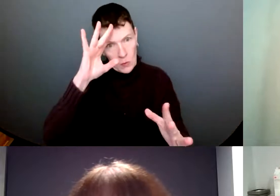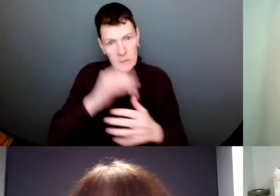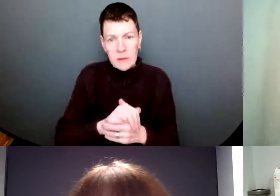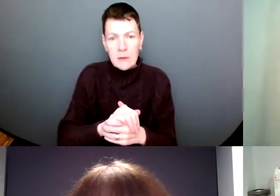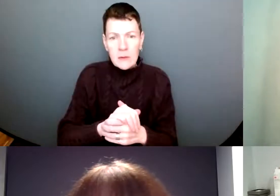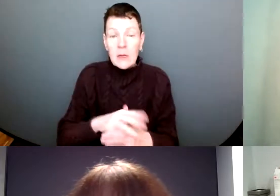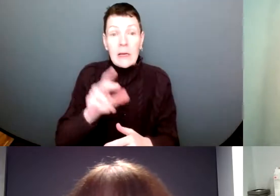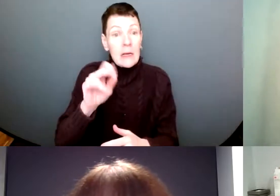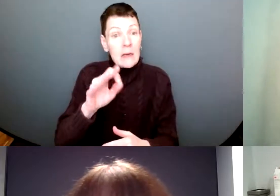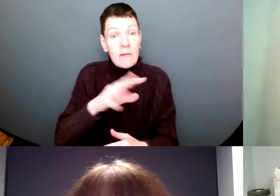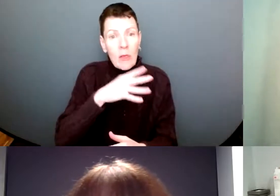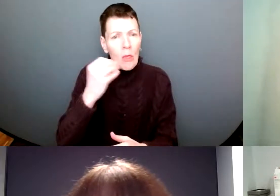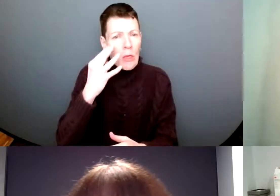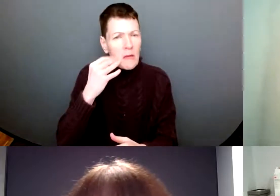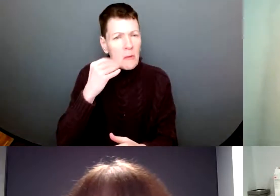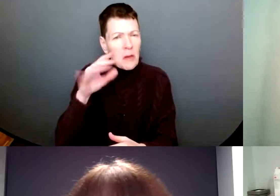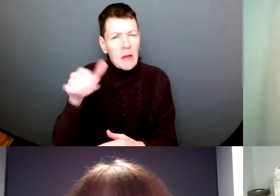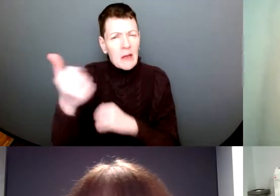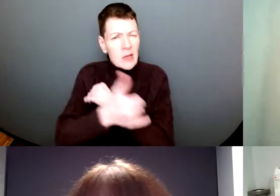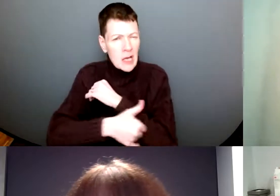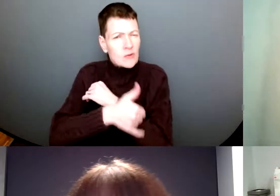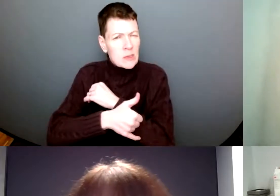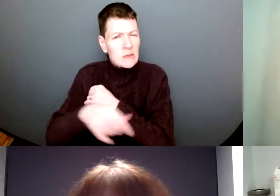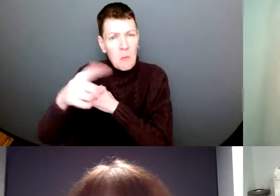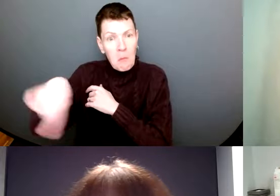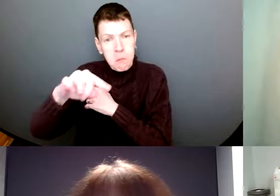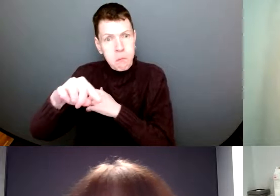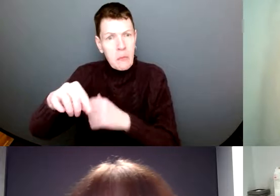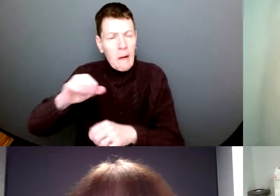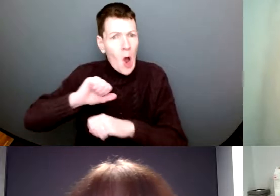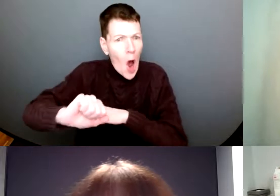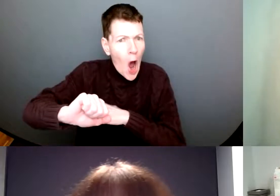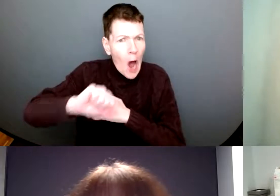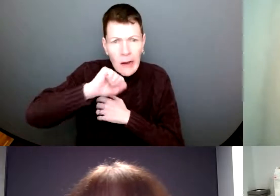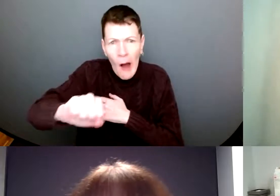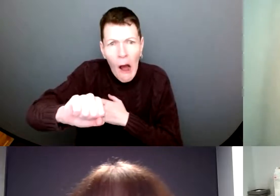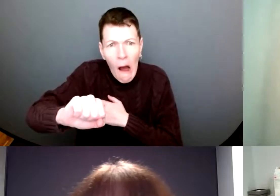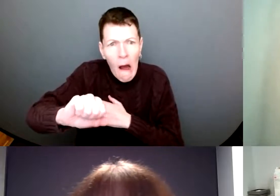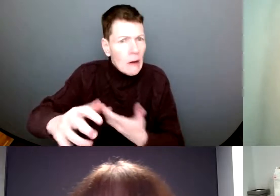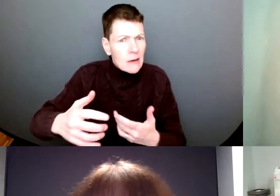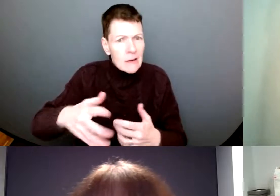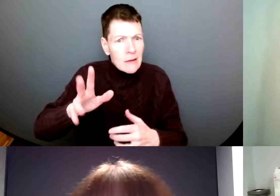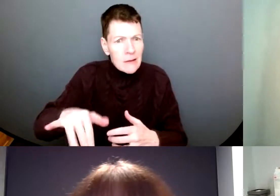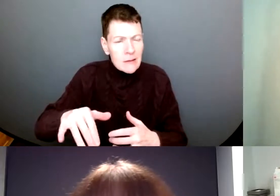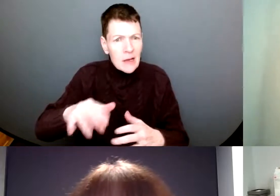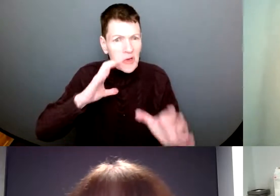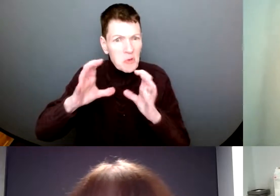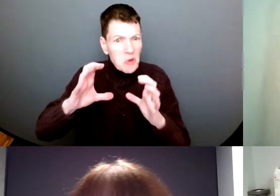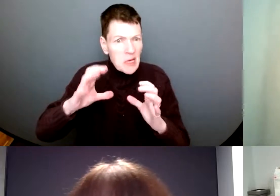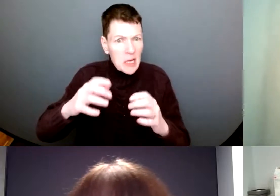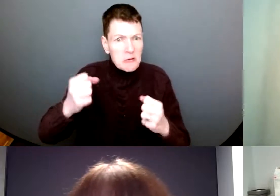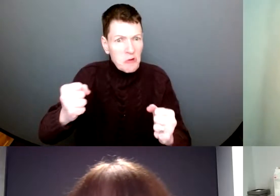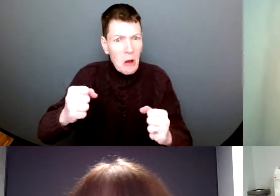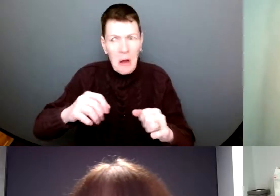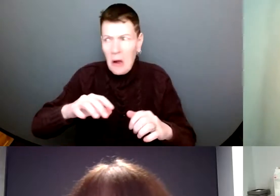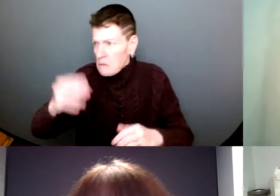If you've ever been into other parts of the world where honking is one of the measures for safety, or letting